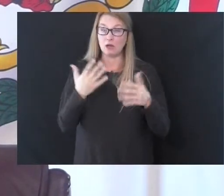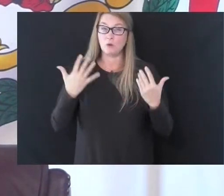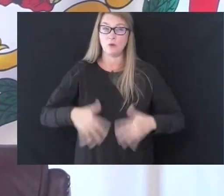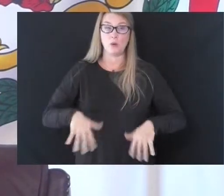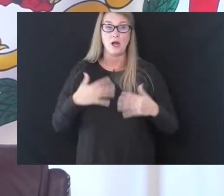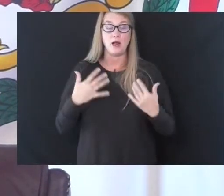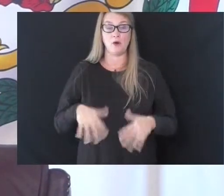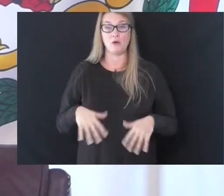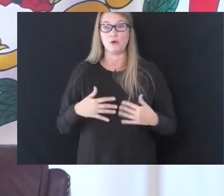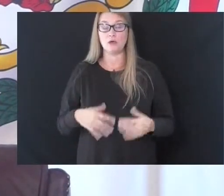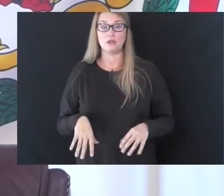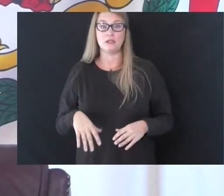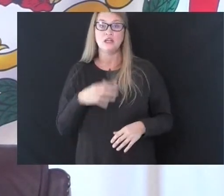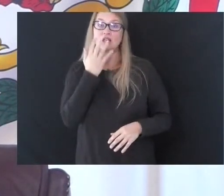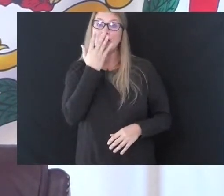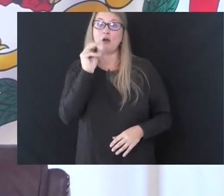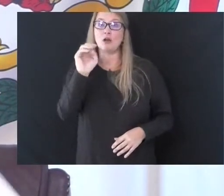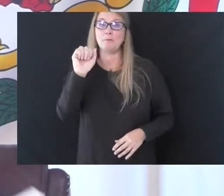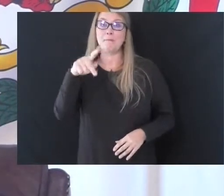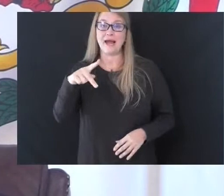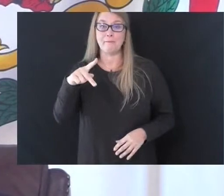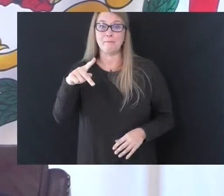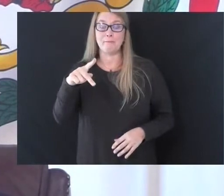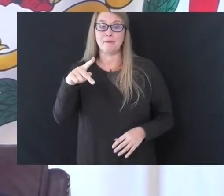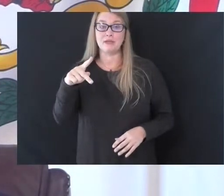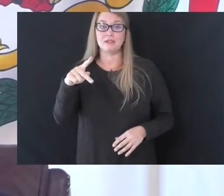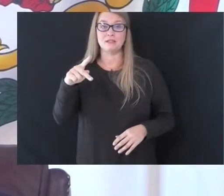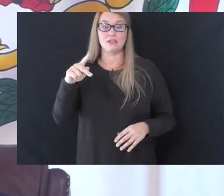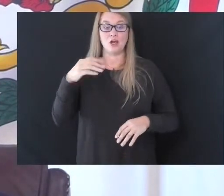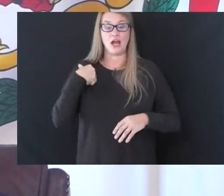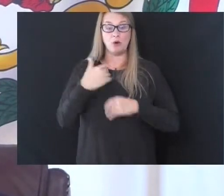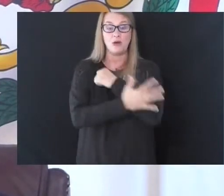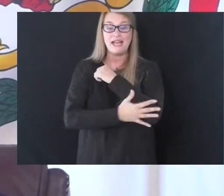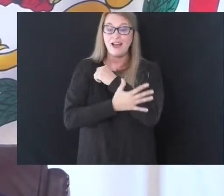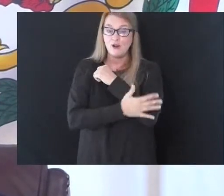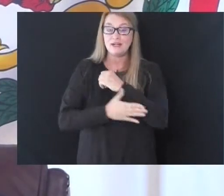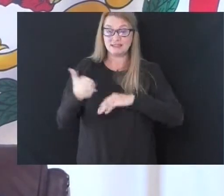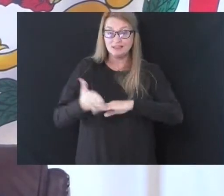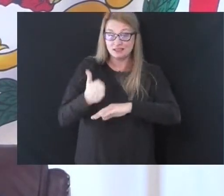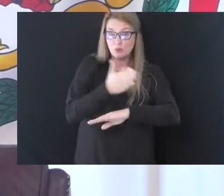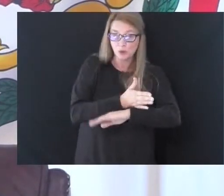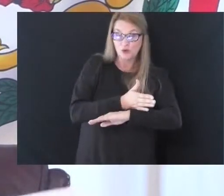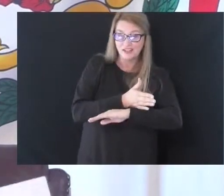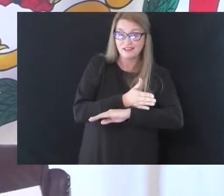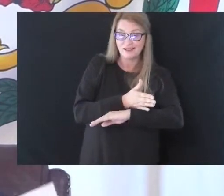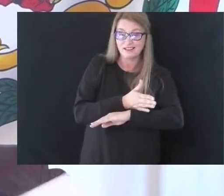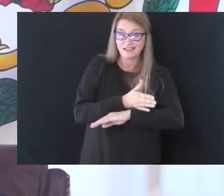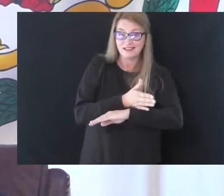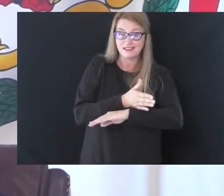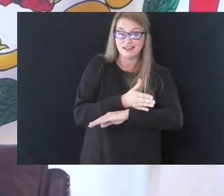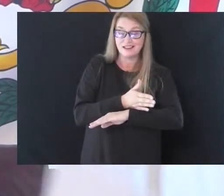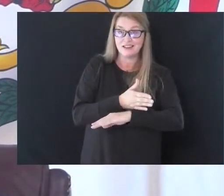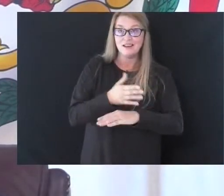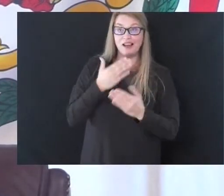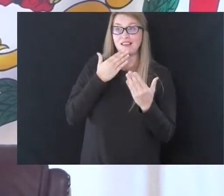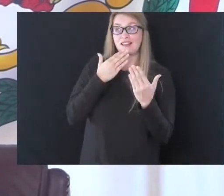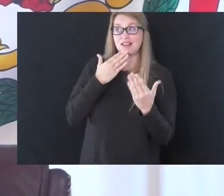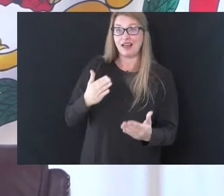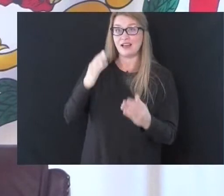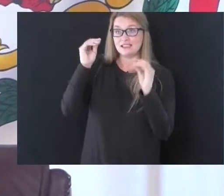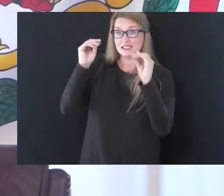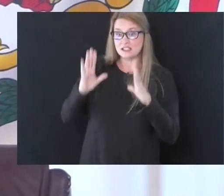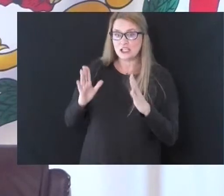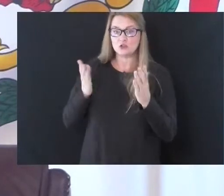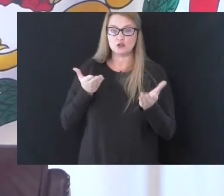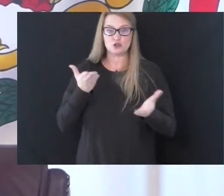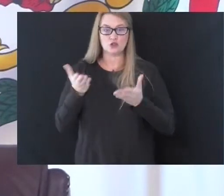Our color map and everything on our counties is getting better. You know, thanks to our teachers